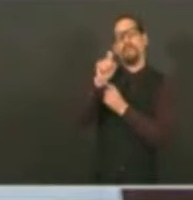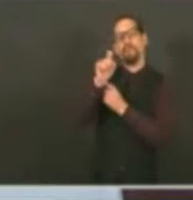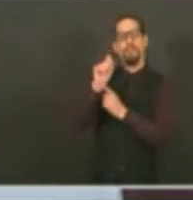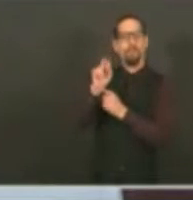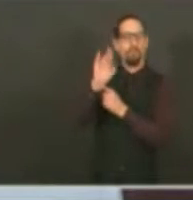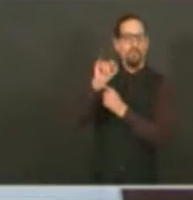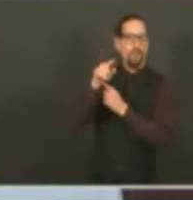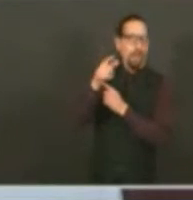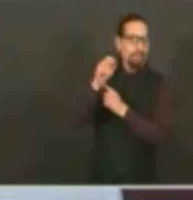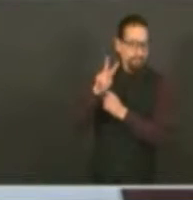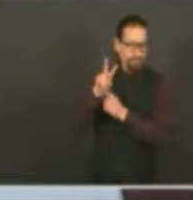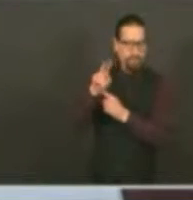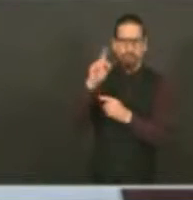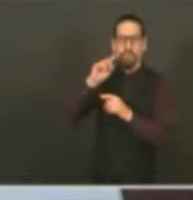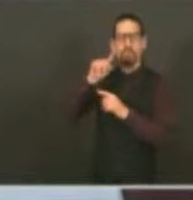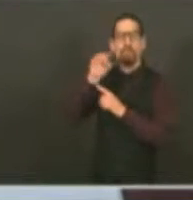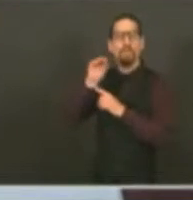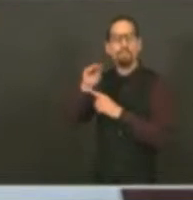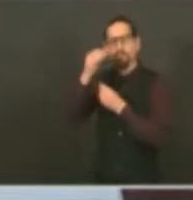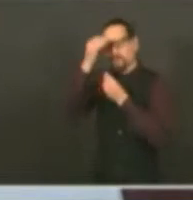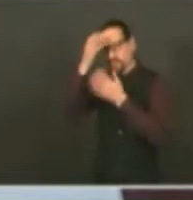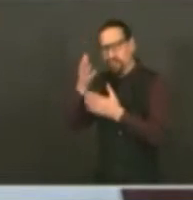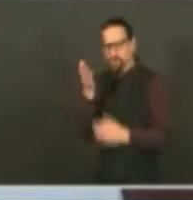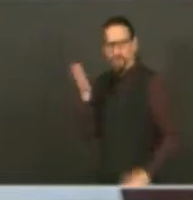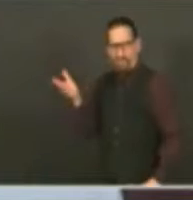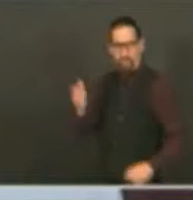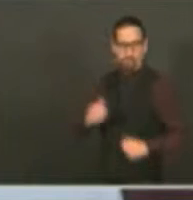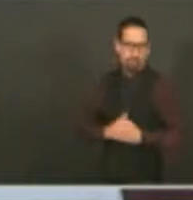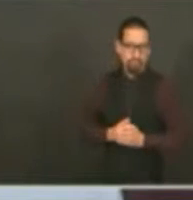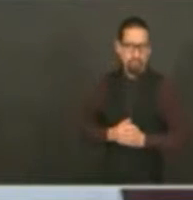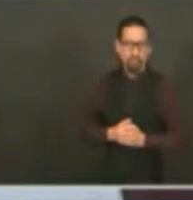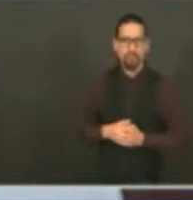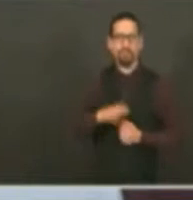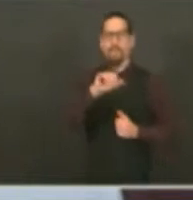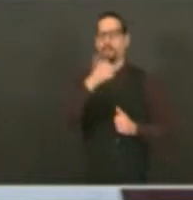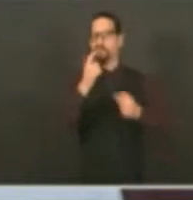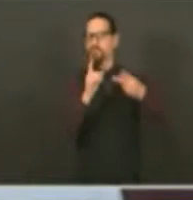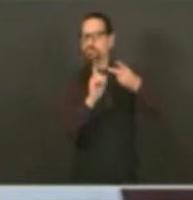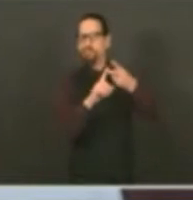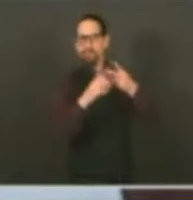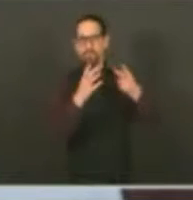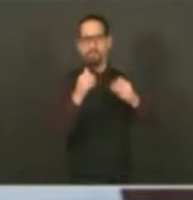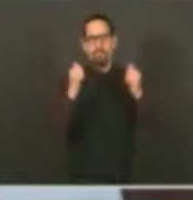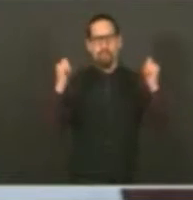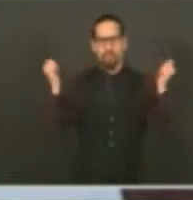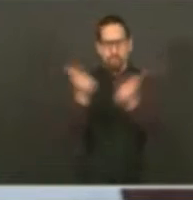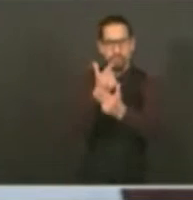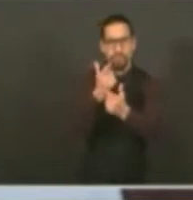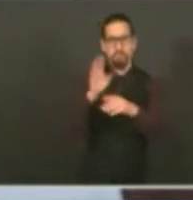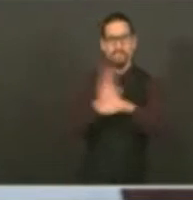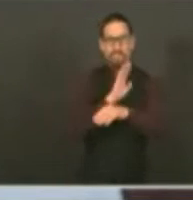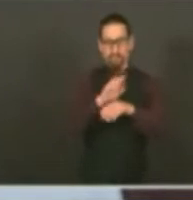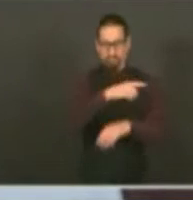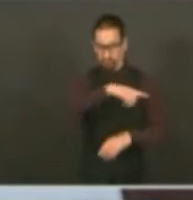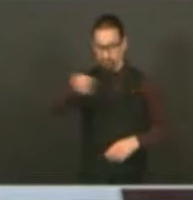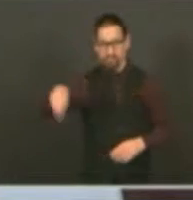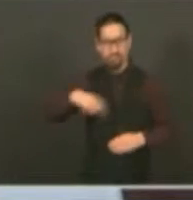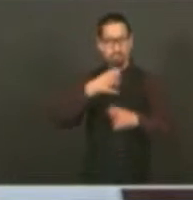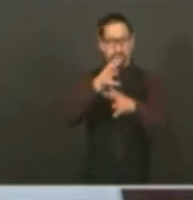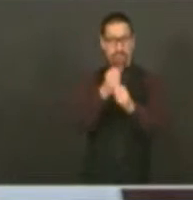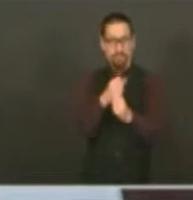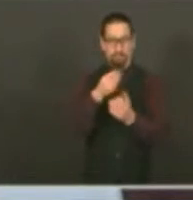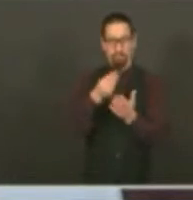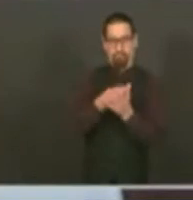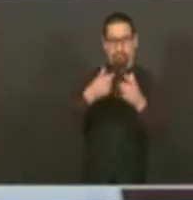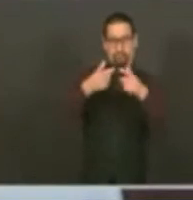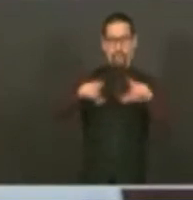Second, every business that gets a check for the 2 week pause, including those that